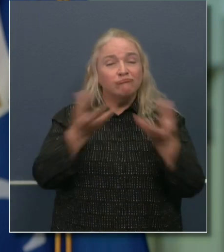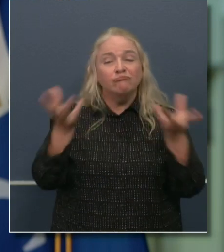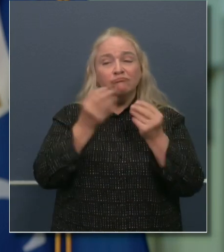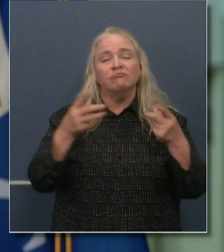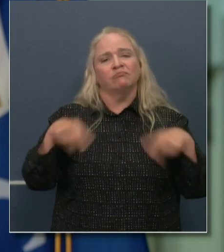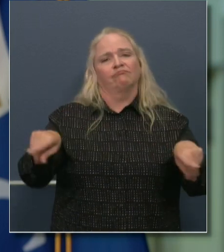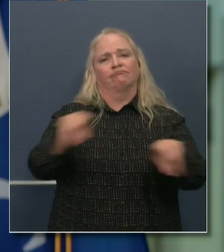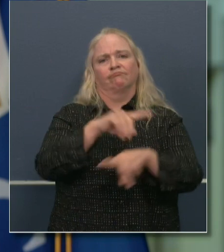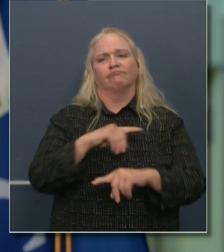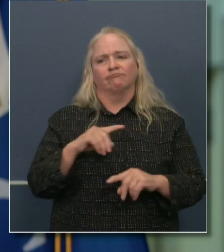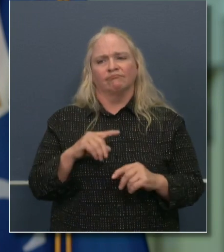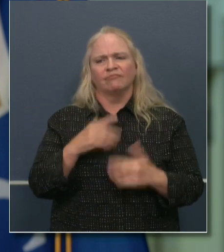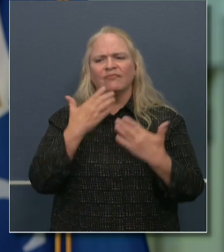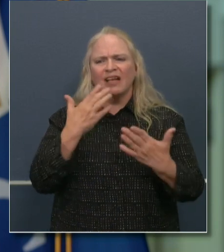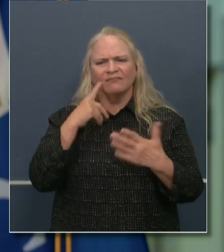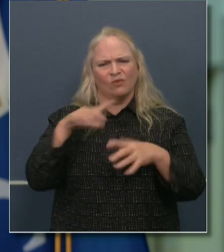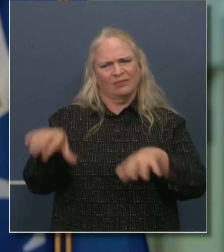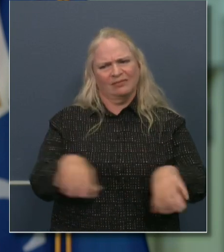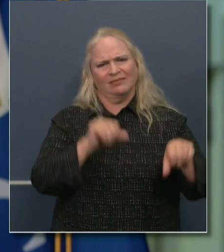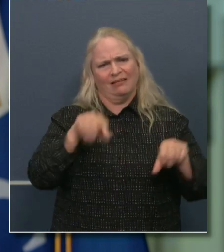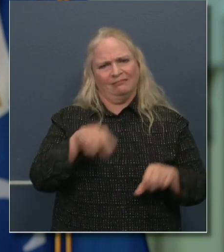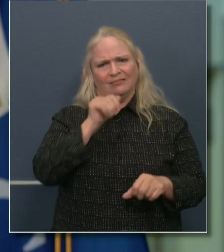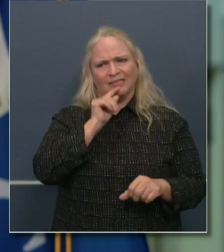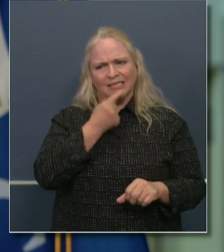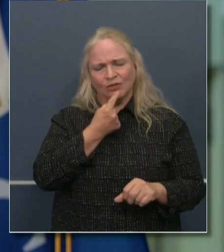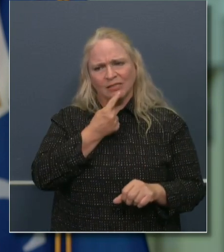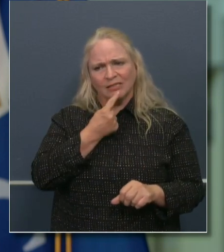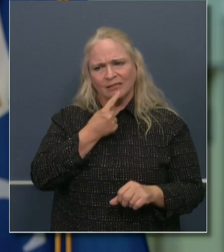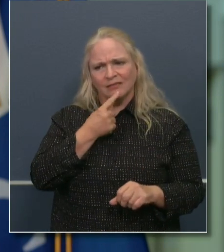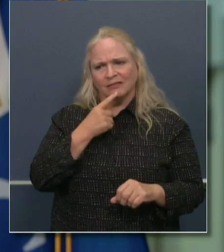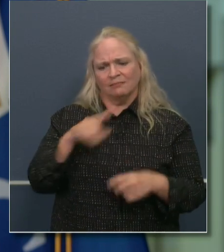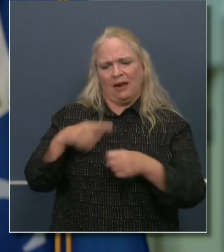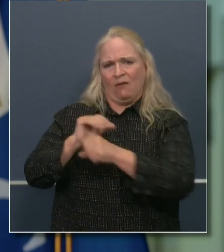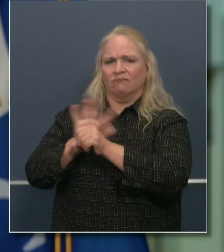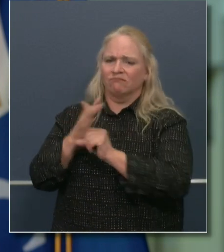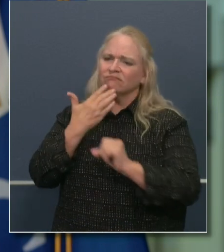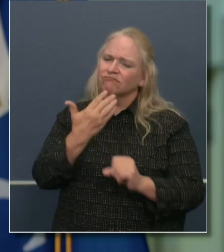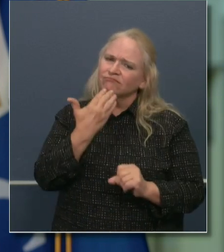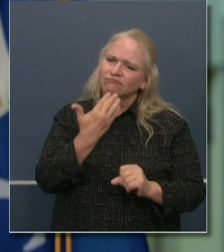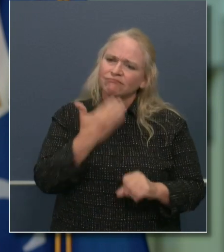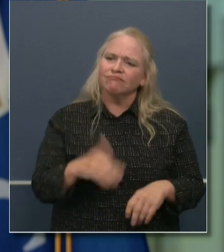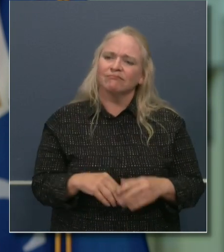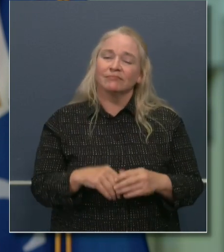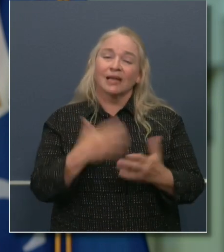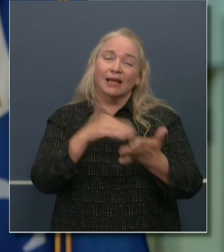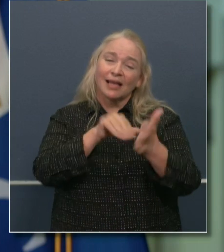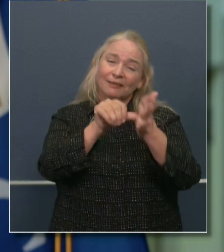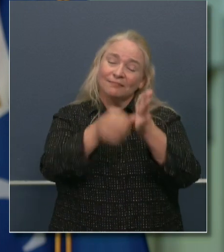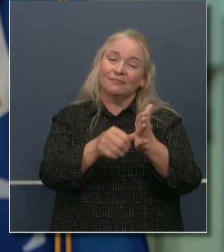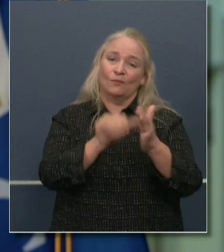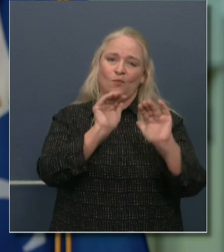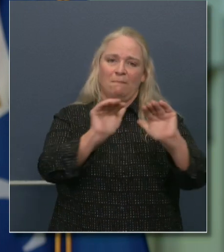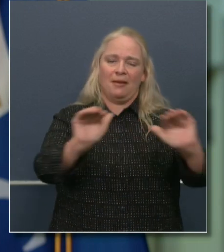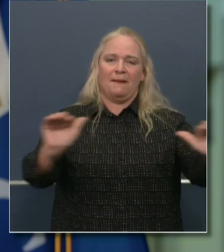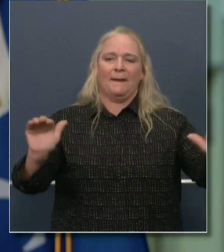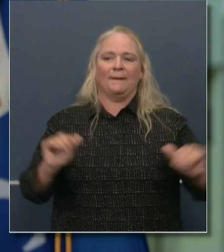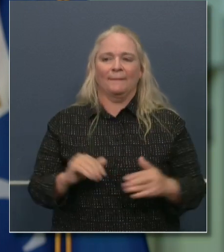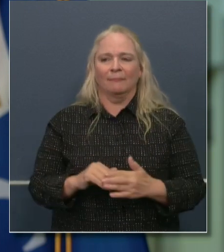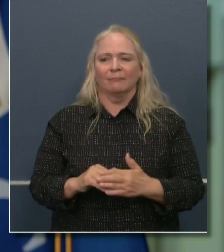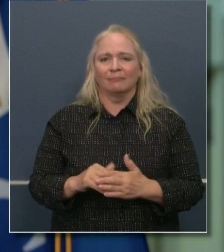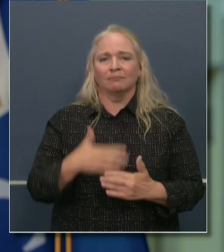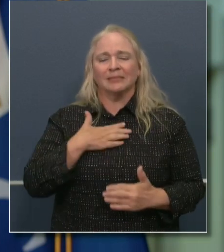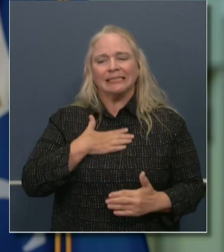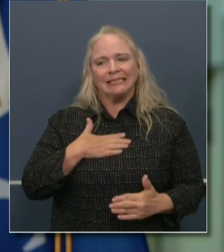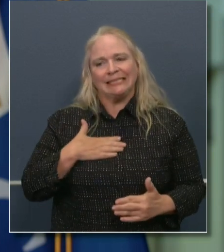take seriously the spread and transmission of this virus. I want to always remind you the same mantra, that is to wear